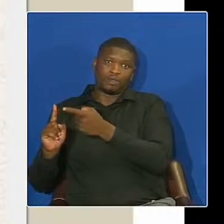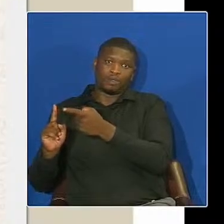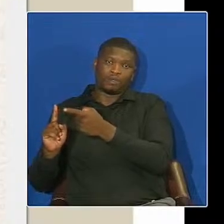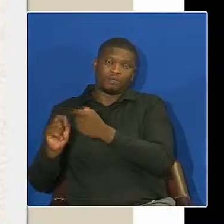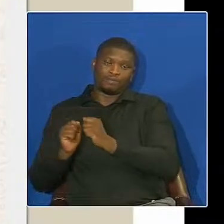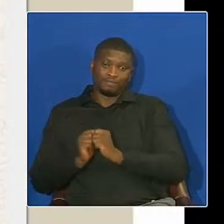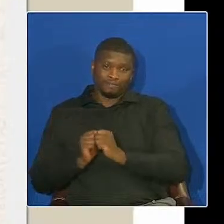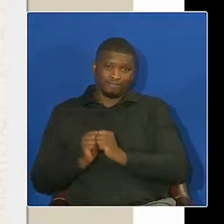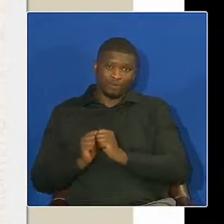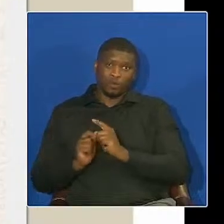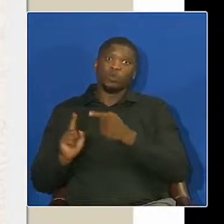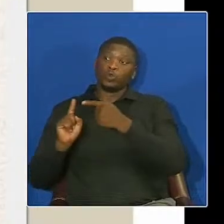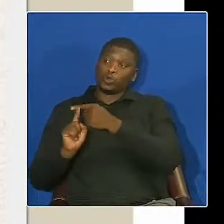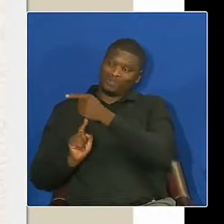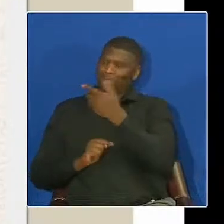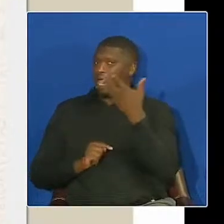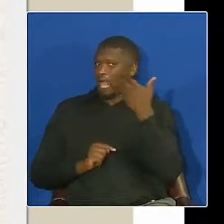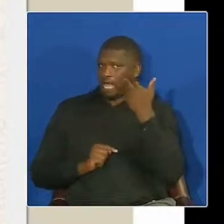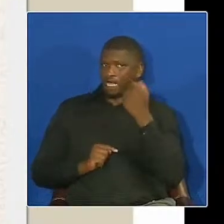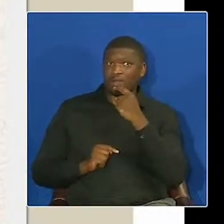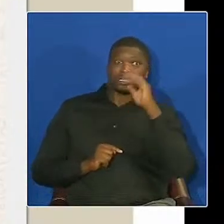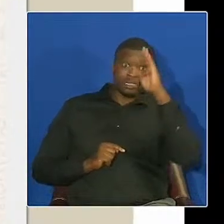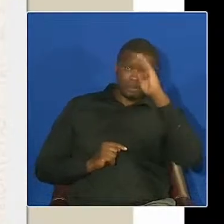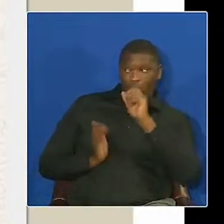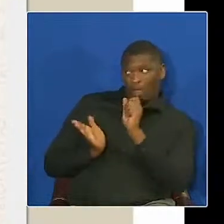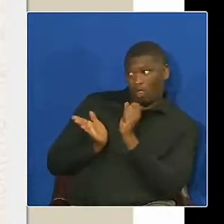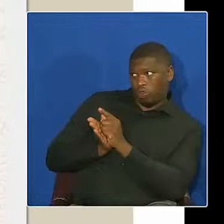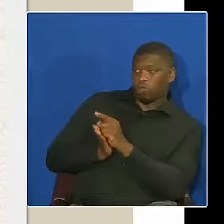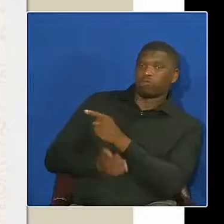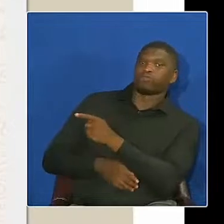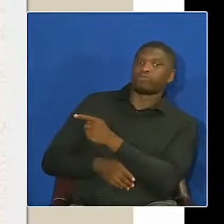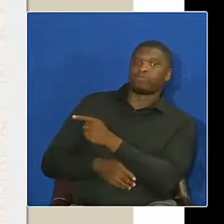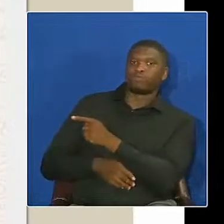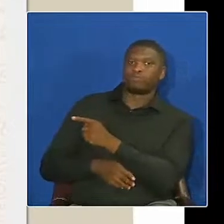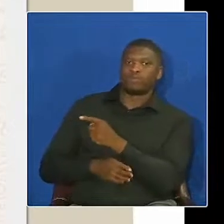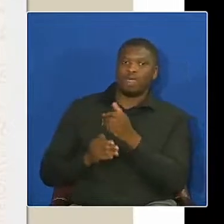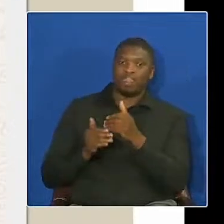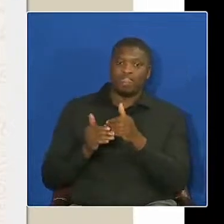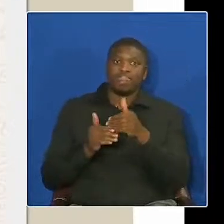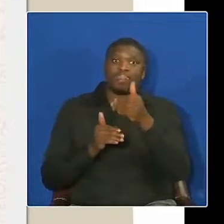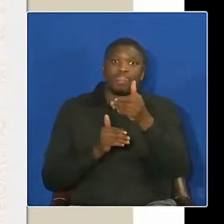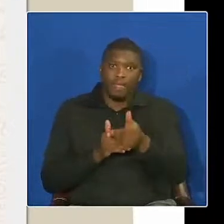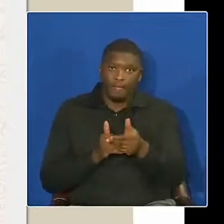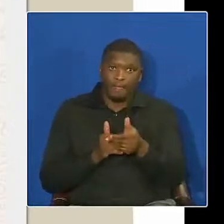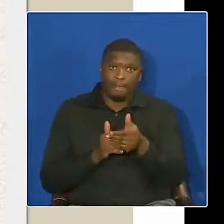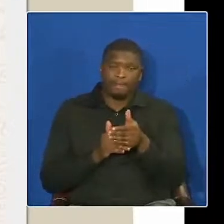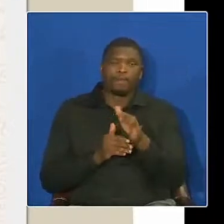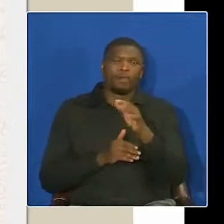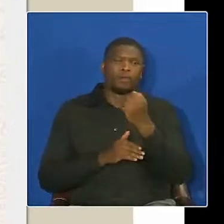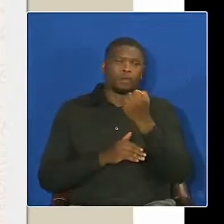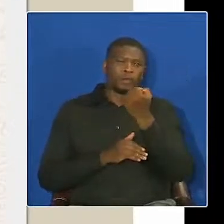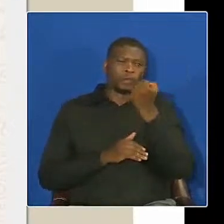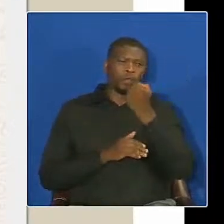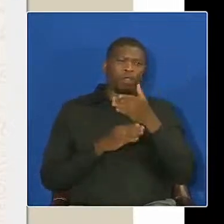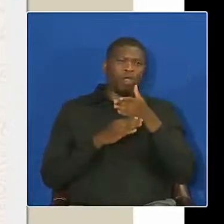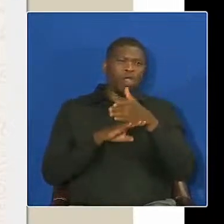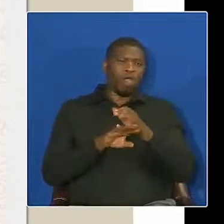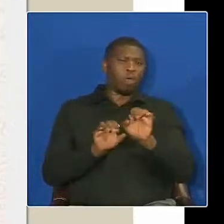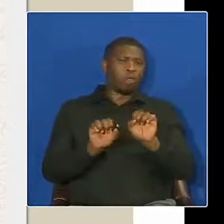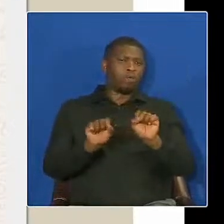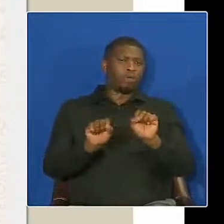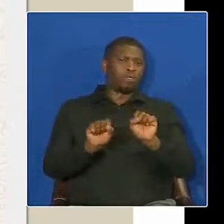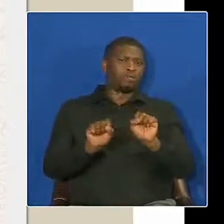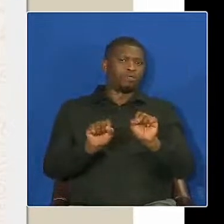Mr. Matlala, which is then followed by... So just to pause